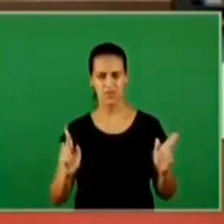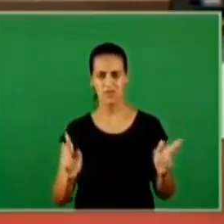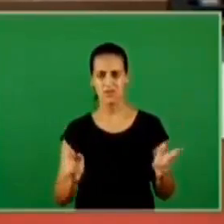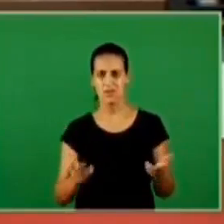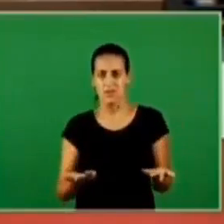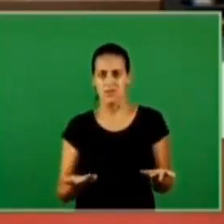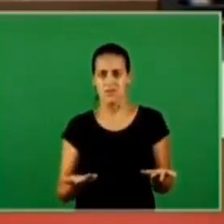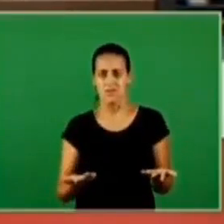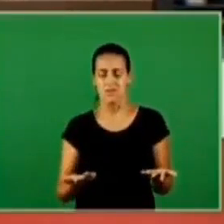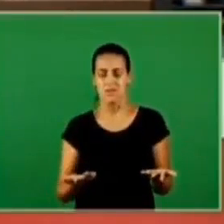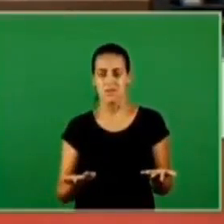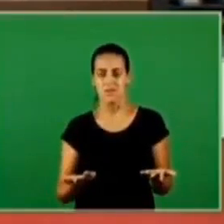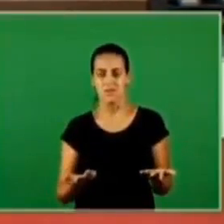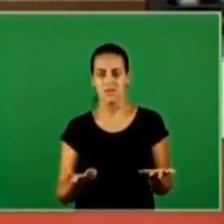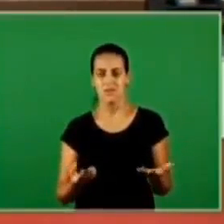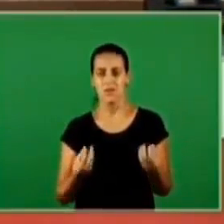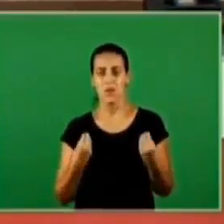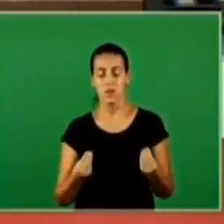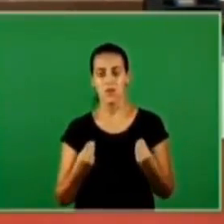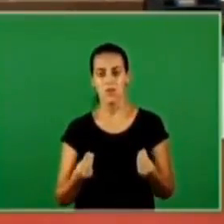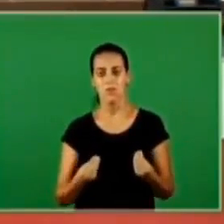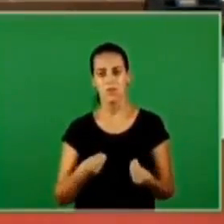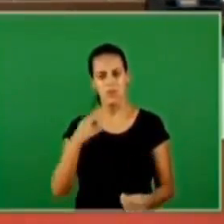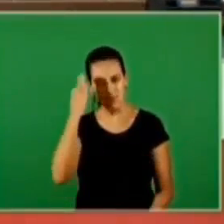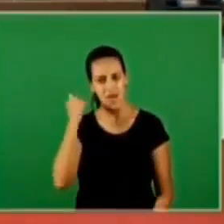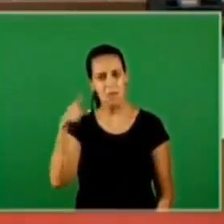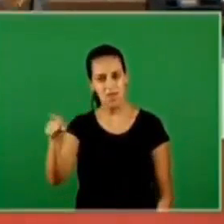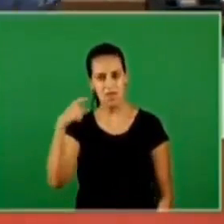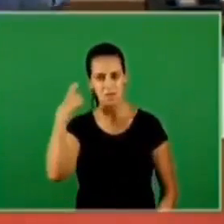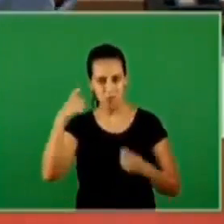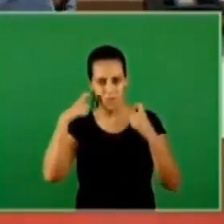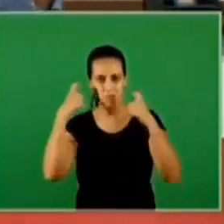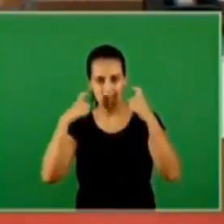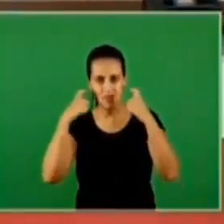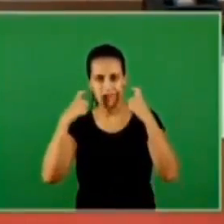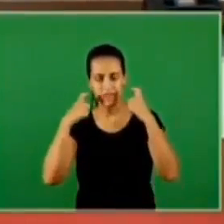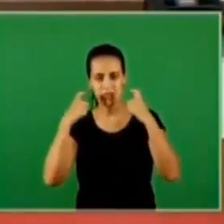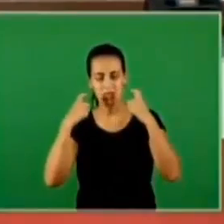intelligence. You know what is the concern of the brother that comes